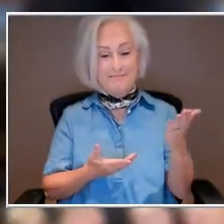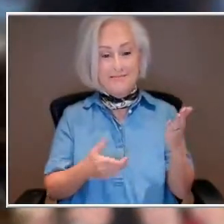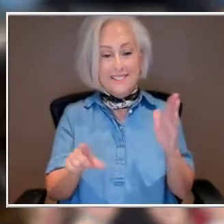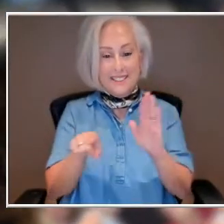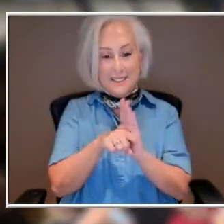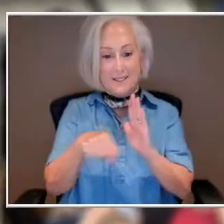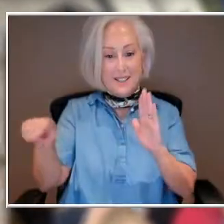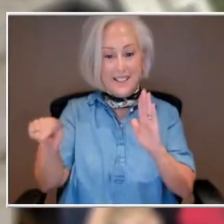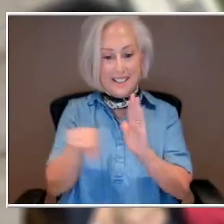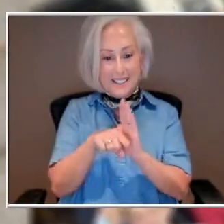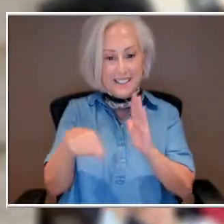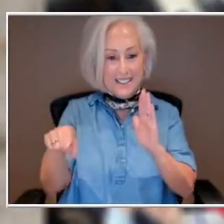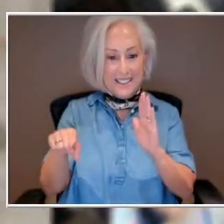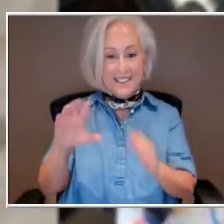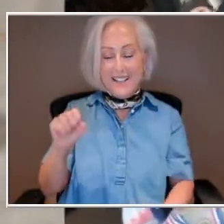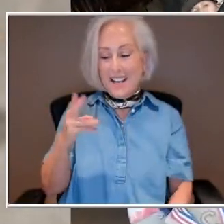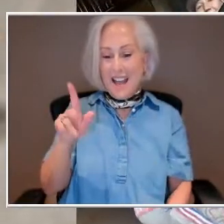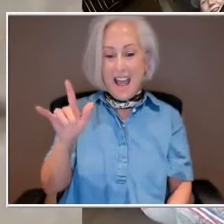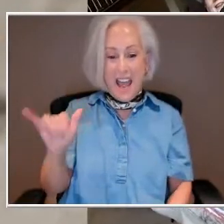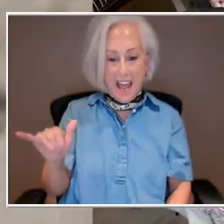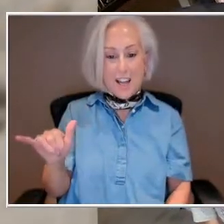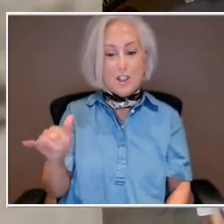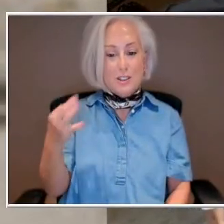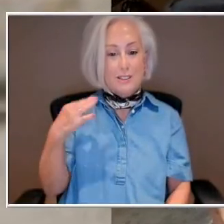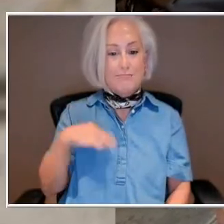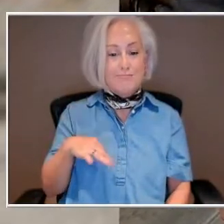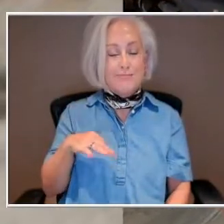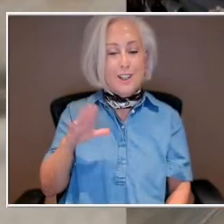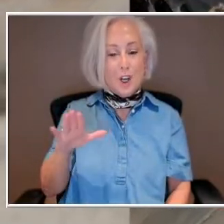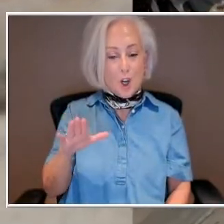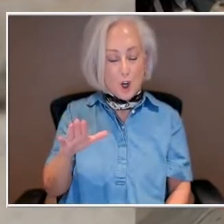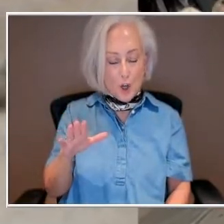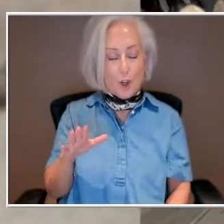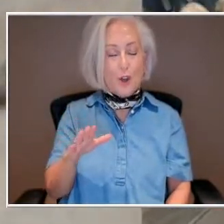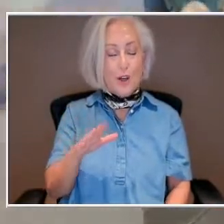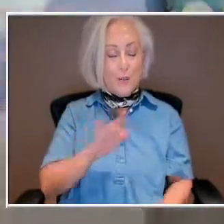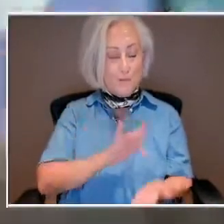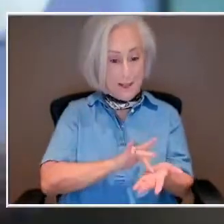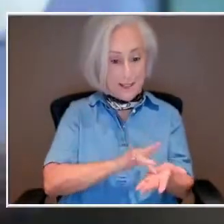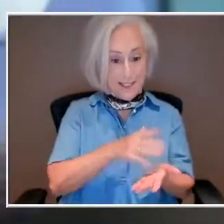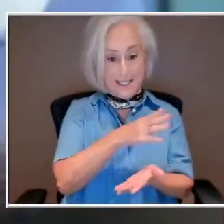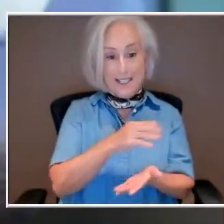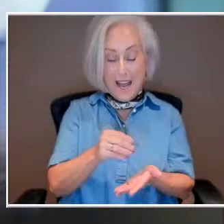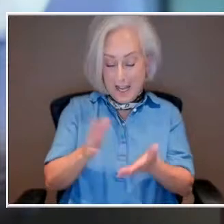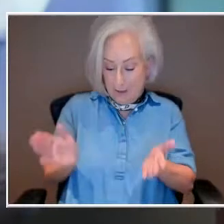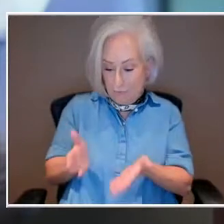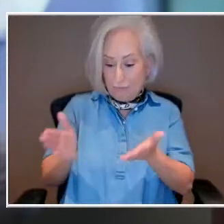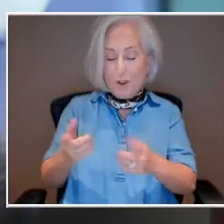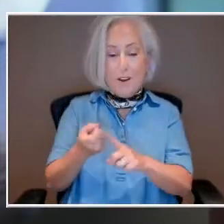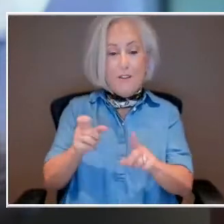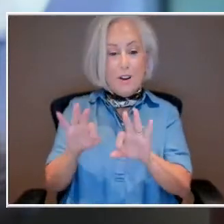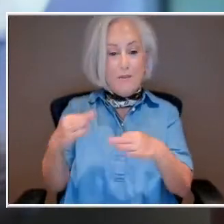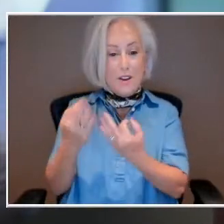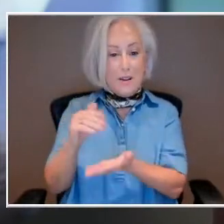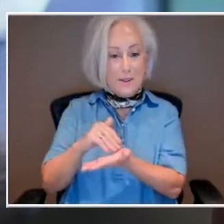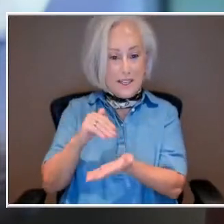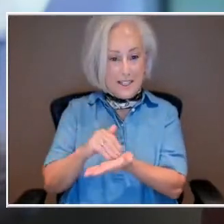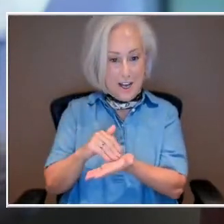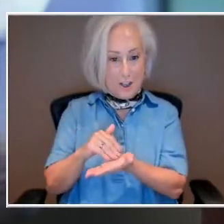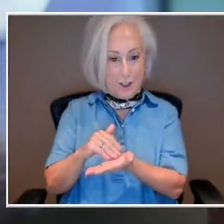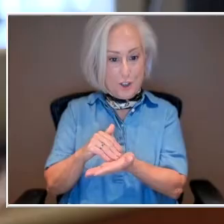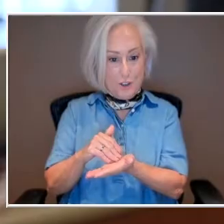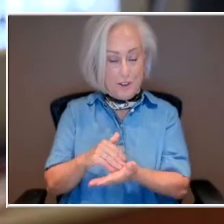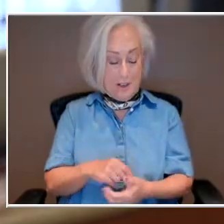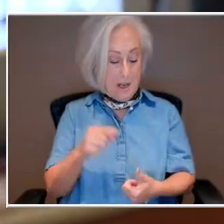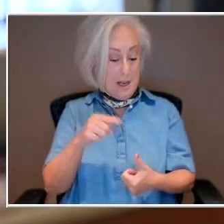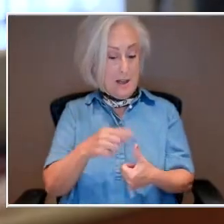Ashley credits the medicine and the encouragement she got from family and her doctors. This is what you need. This is our plan. This is what we're